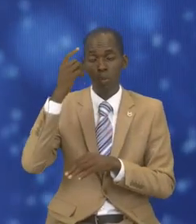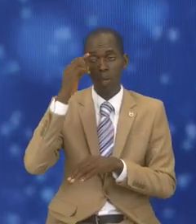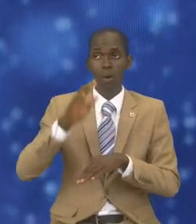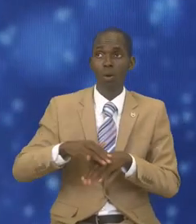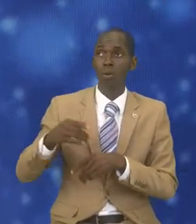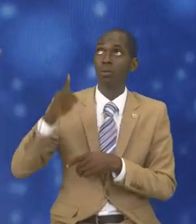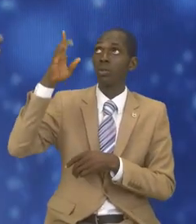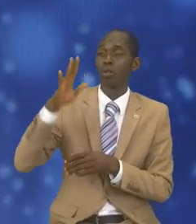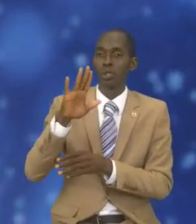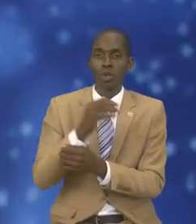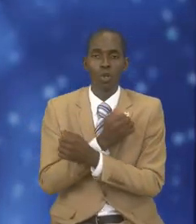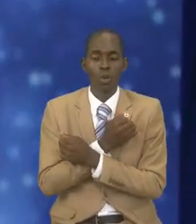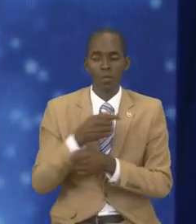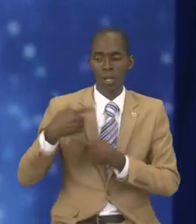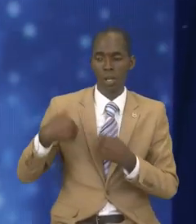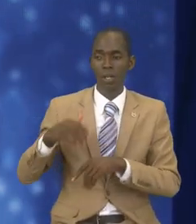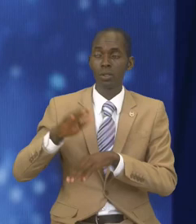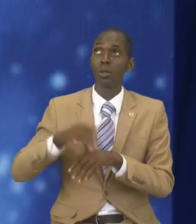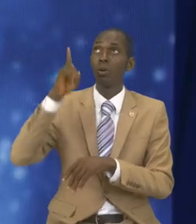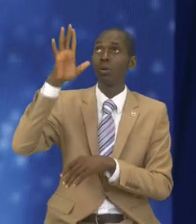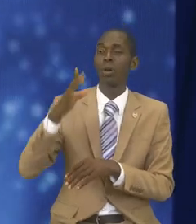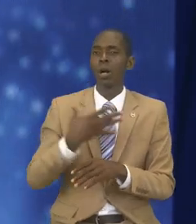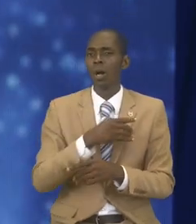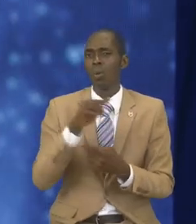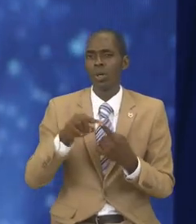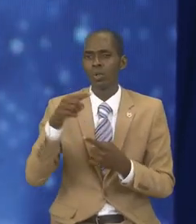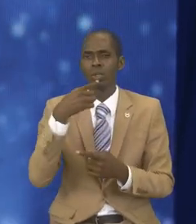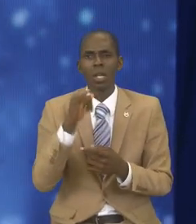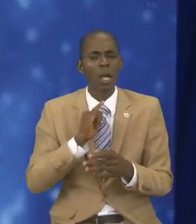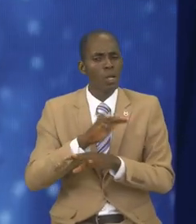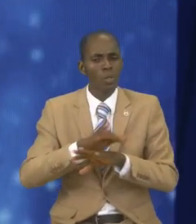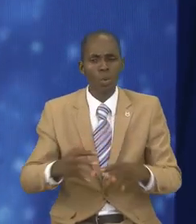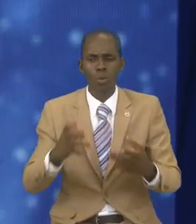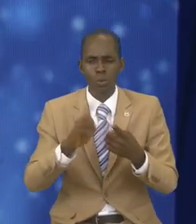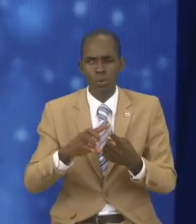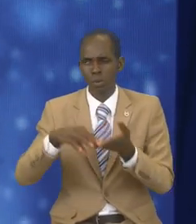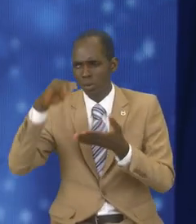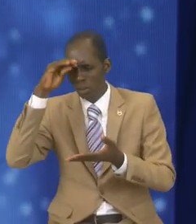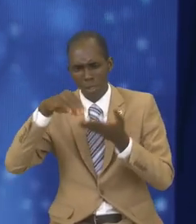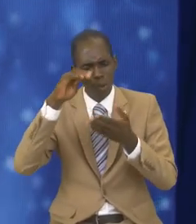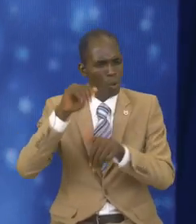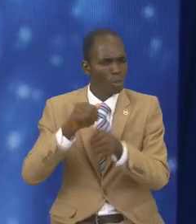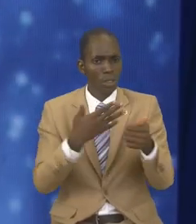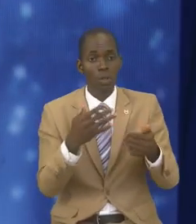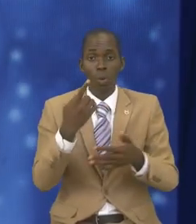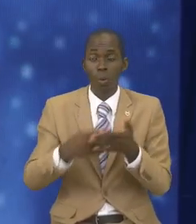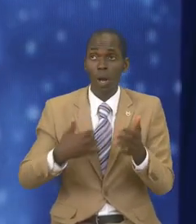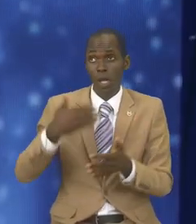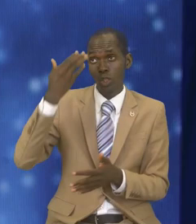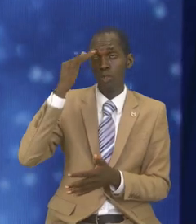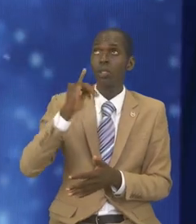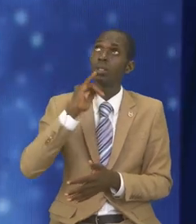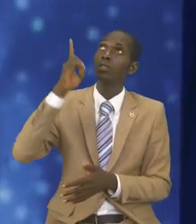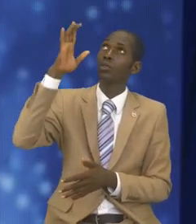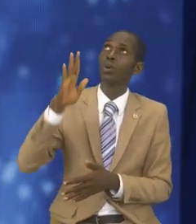your love on God, and when you say, I don't want to know any other thing, all I know is God, my creator,